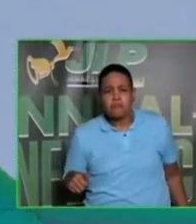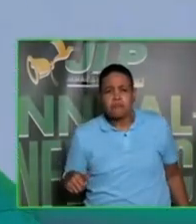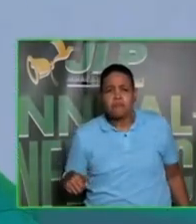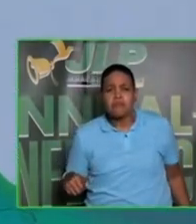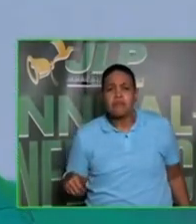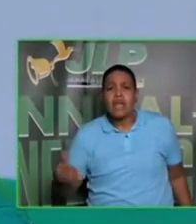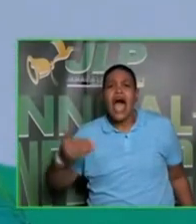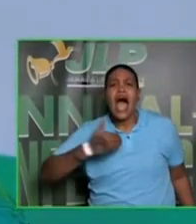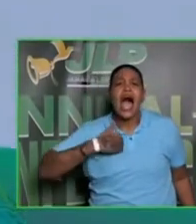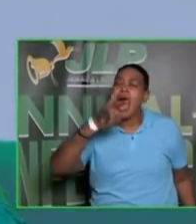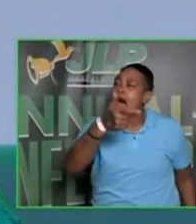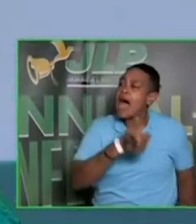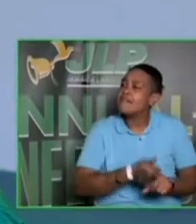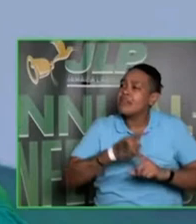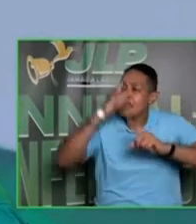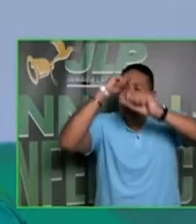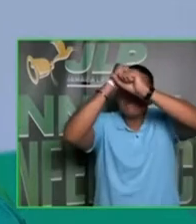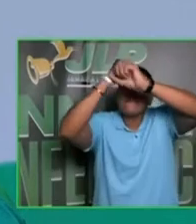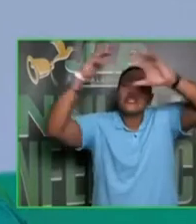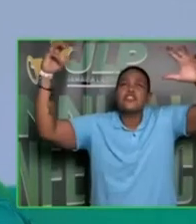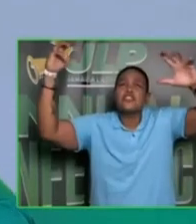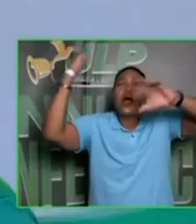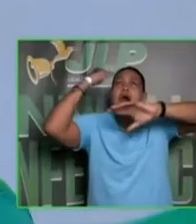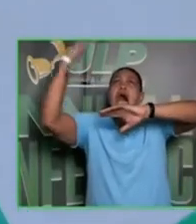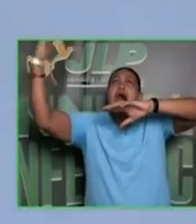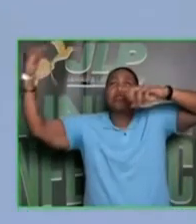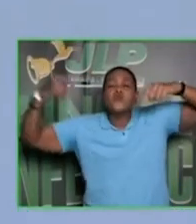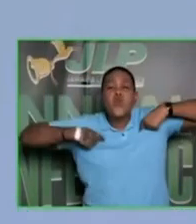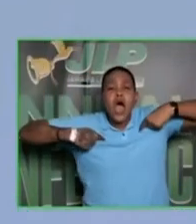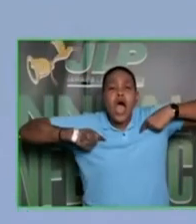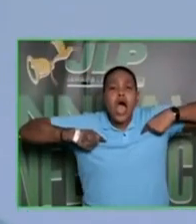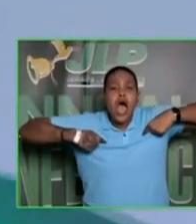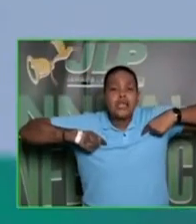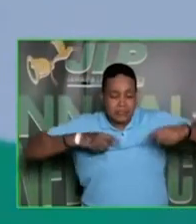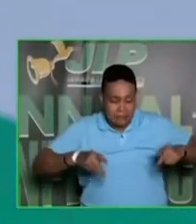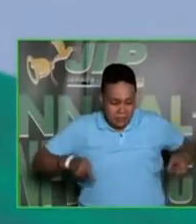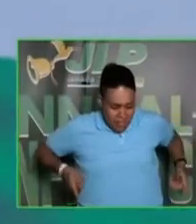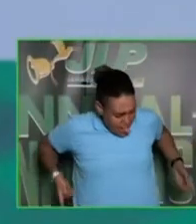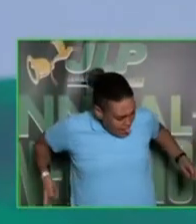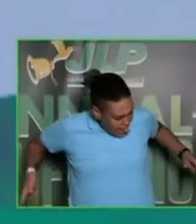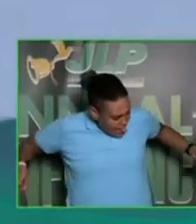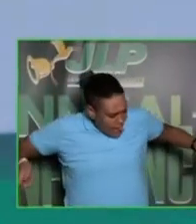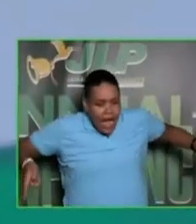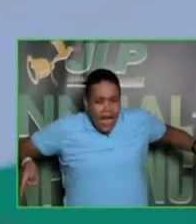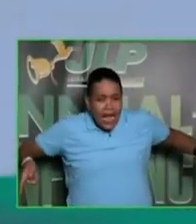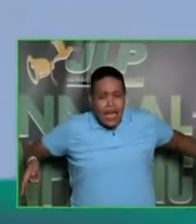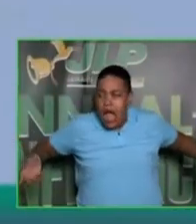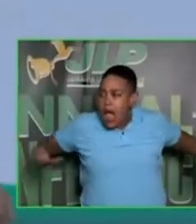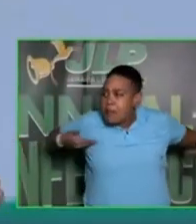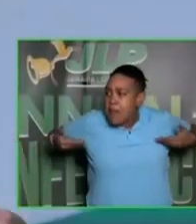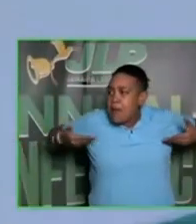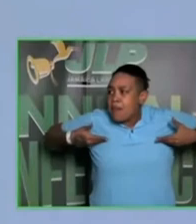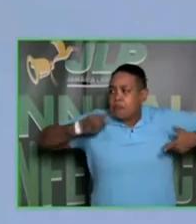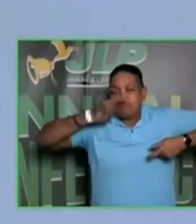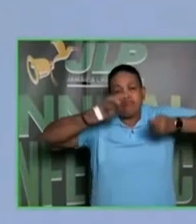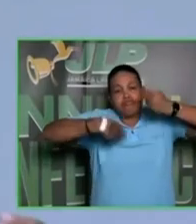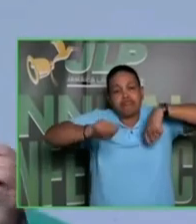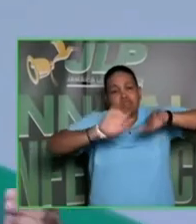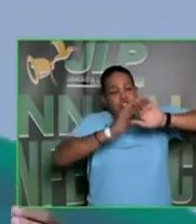has the vision and the ideas. We have the people to continue to change